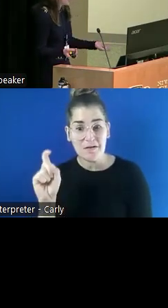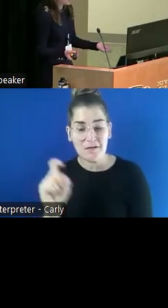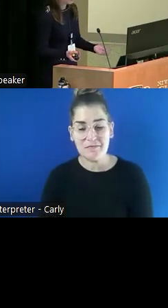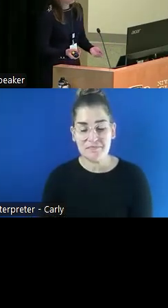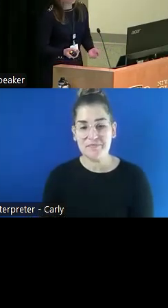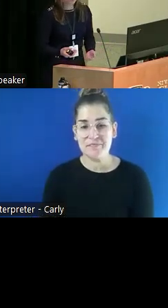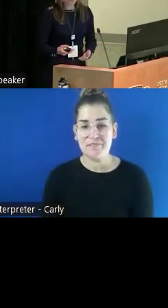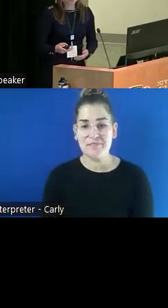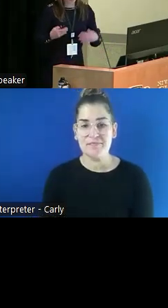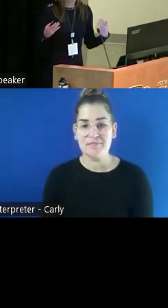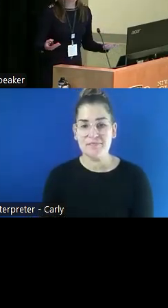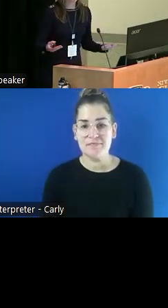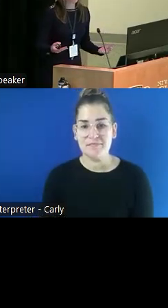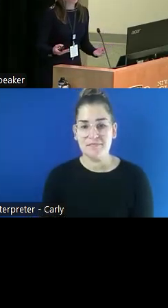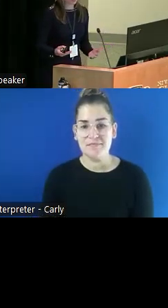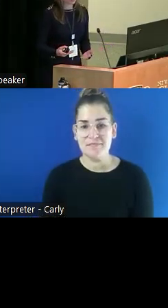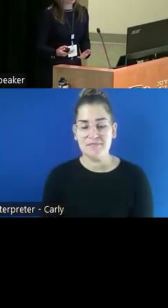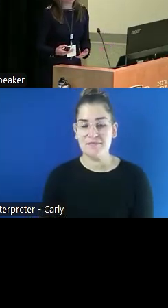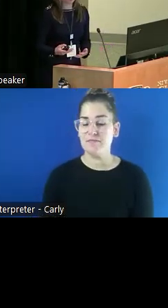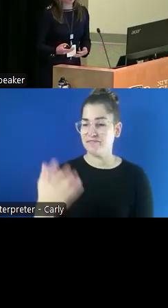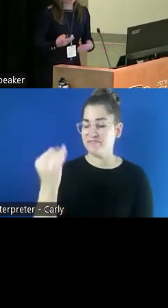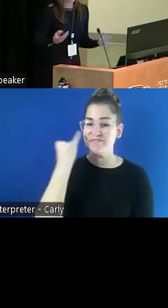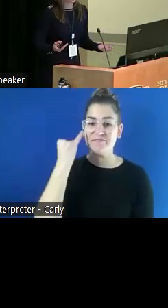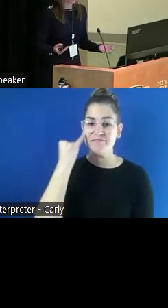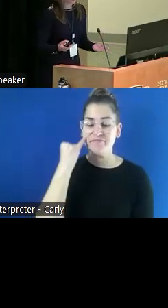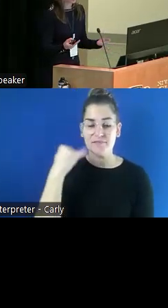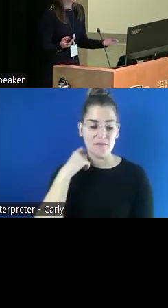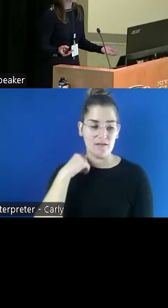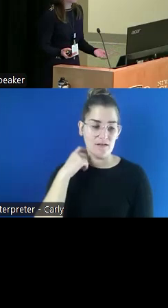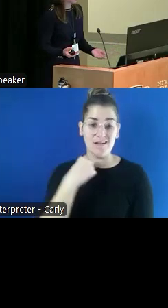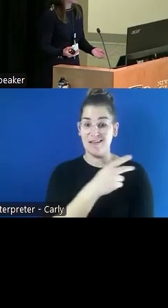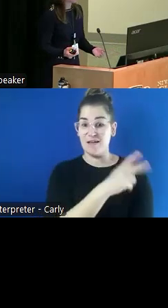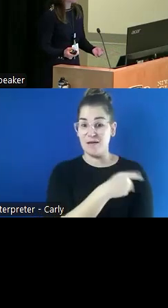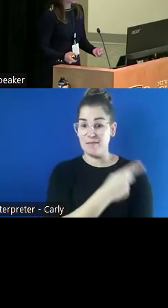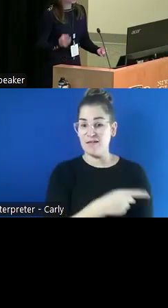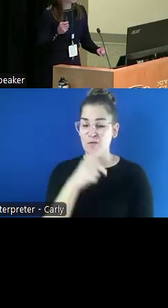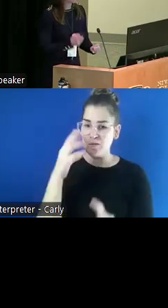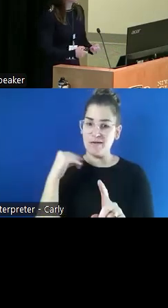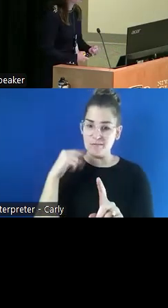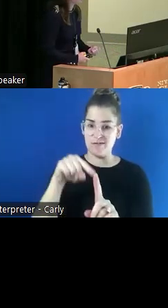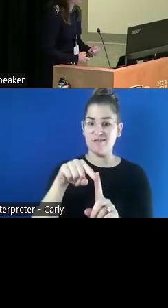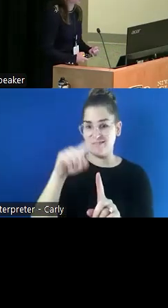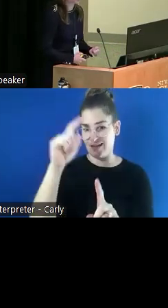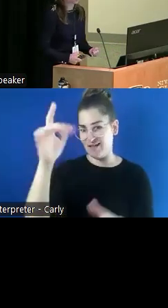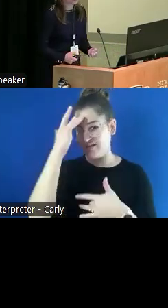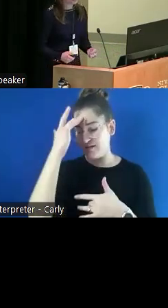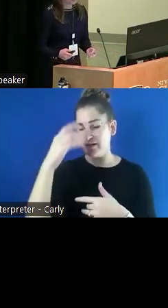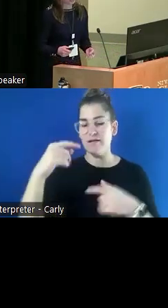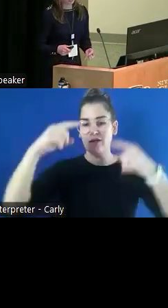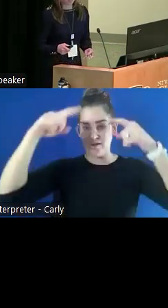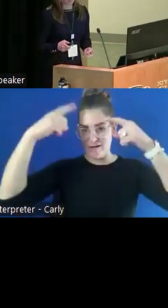Well, think about what happens when we have a patient with psychotic illness. They have cognitive deficits,